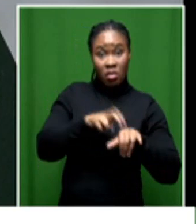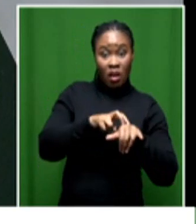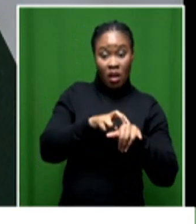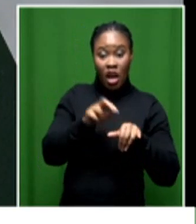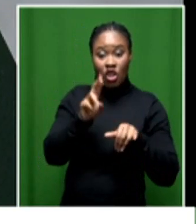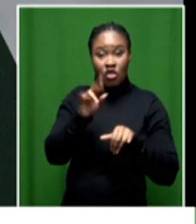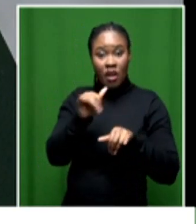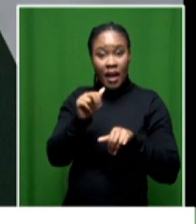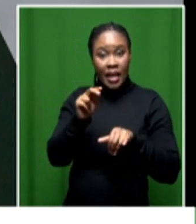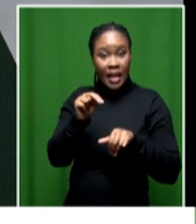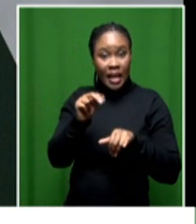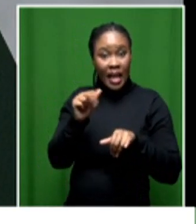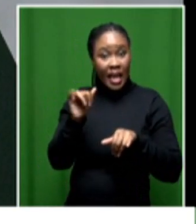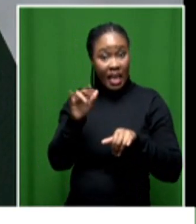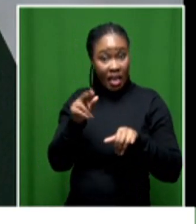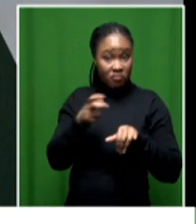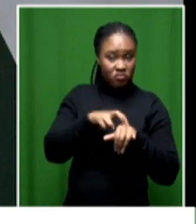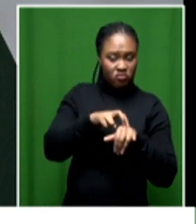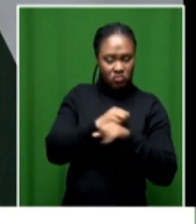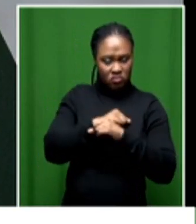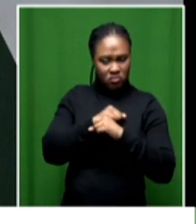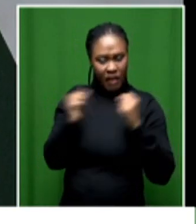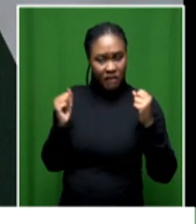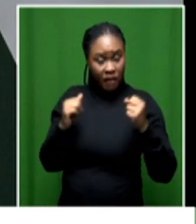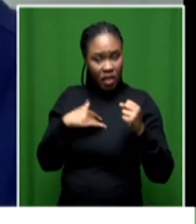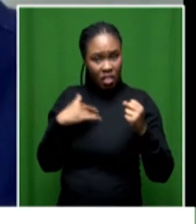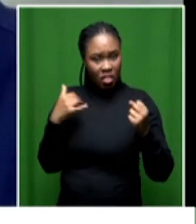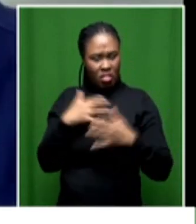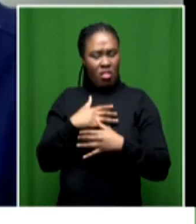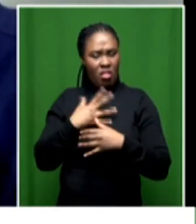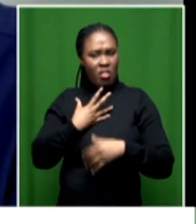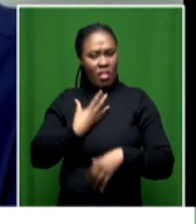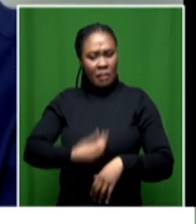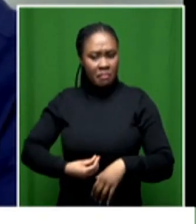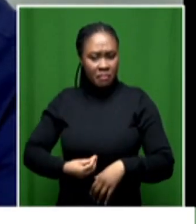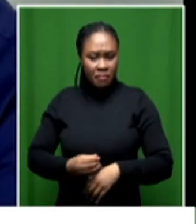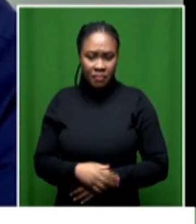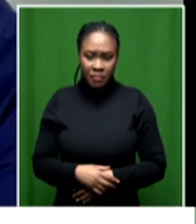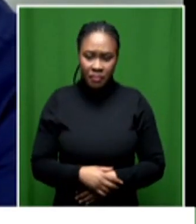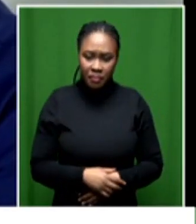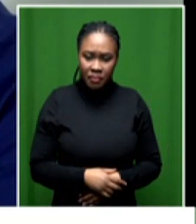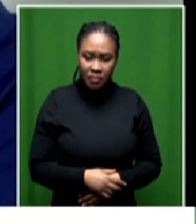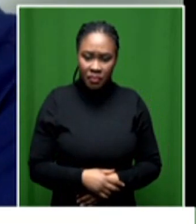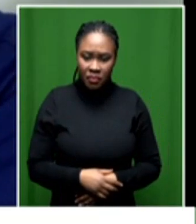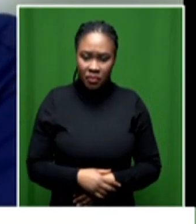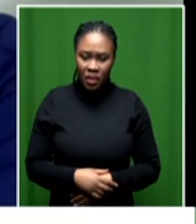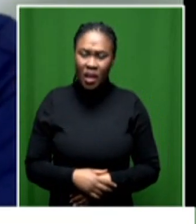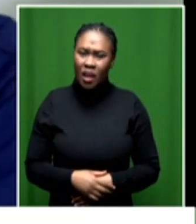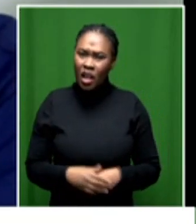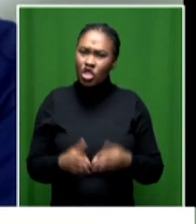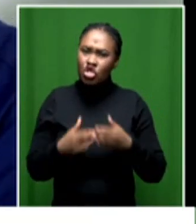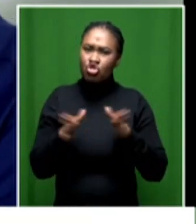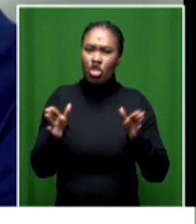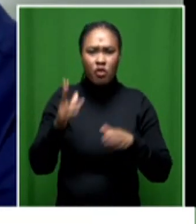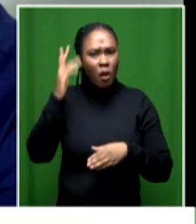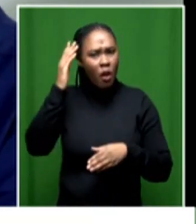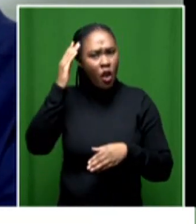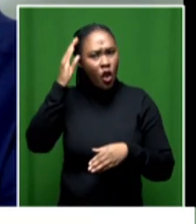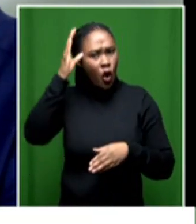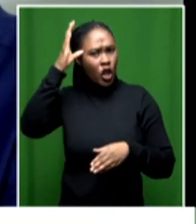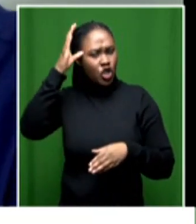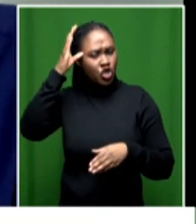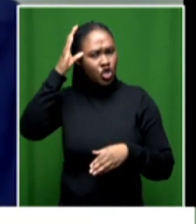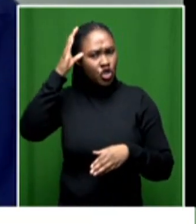Ryanair again and is still baffled by the experience. How on earth does a general knowledge test in Afrikaans about